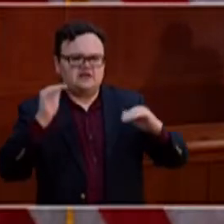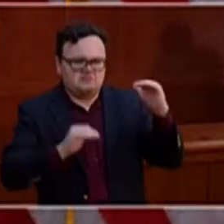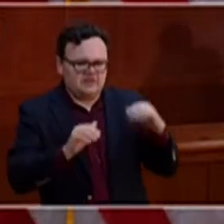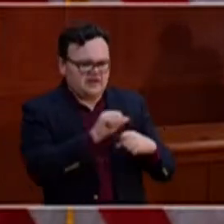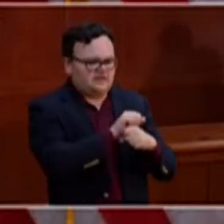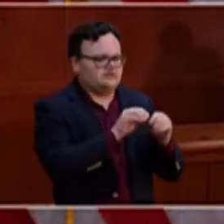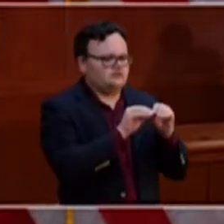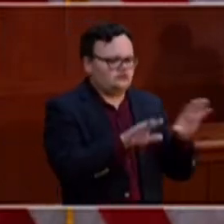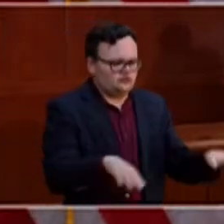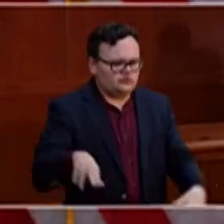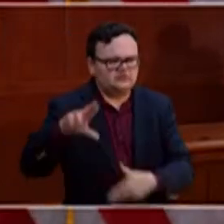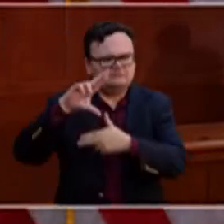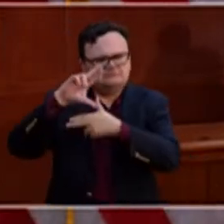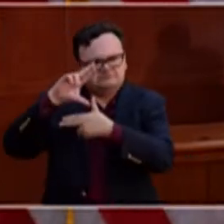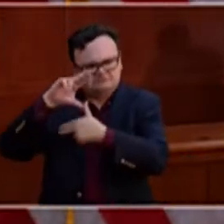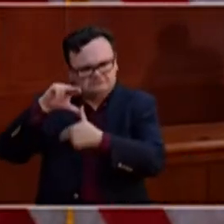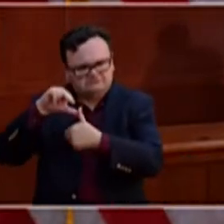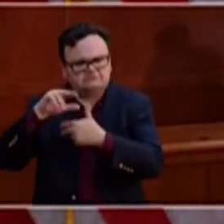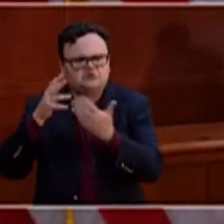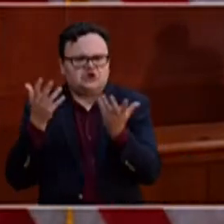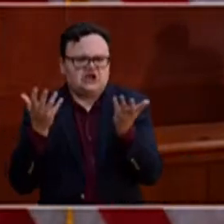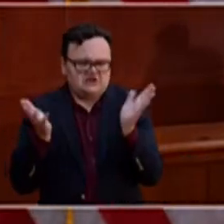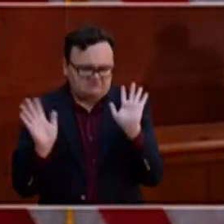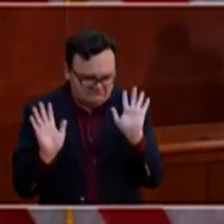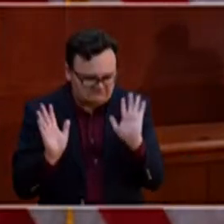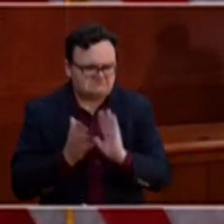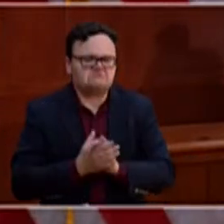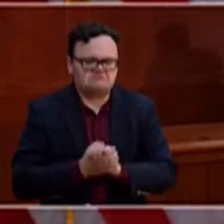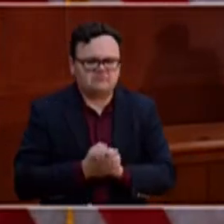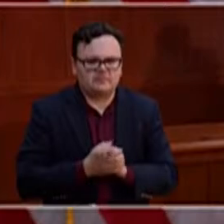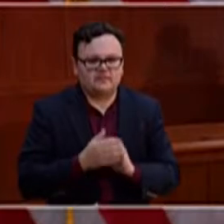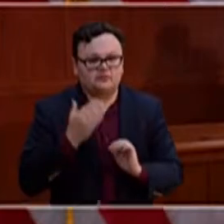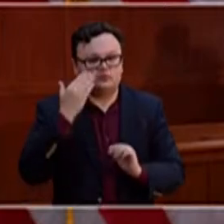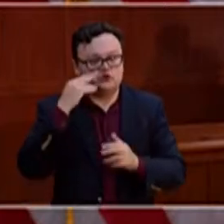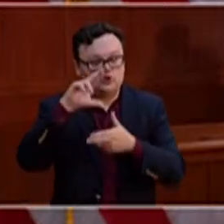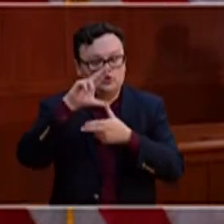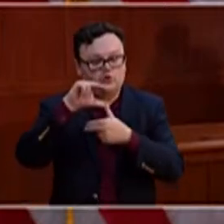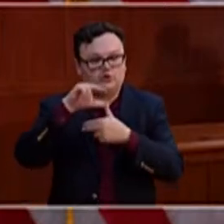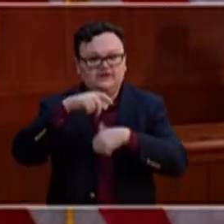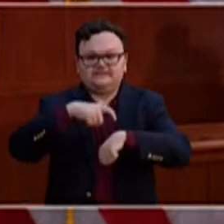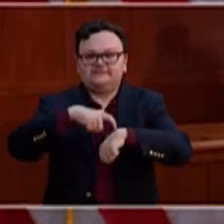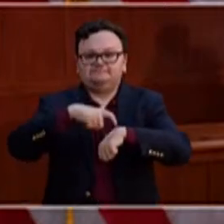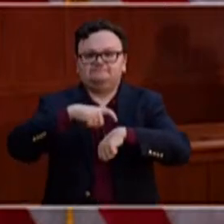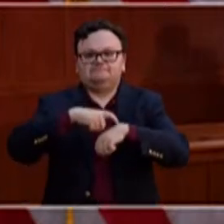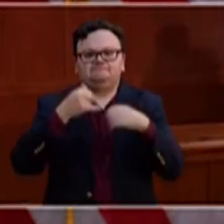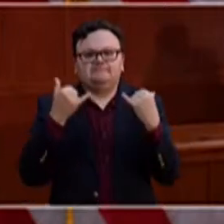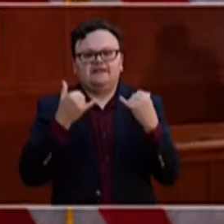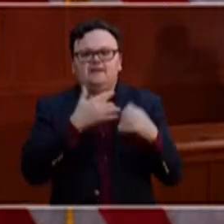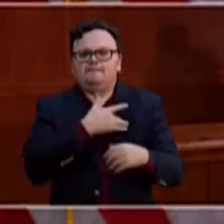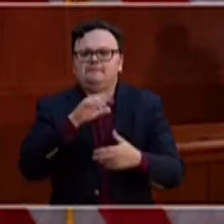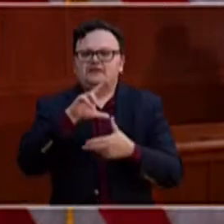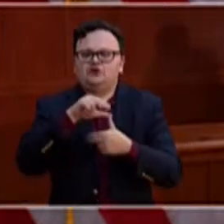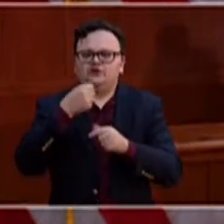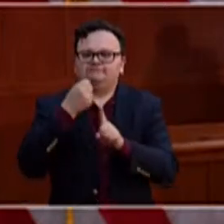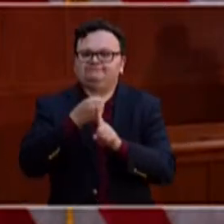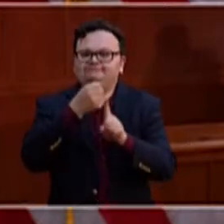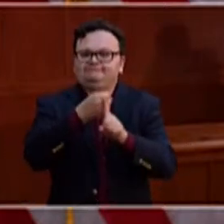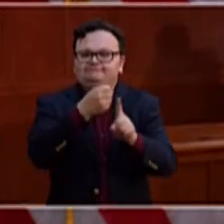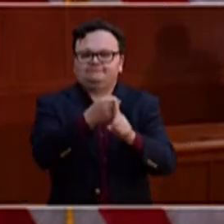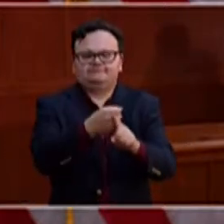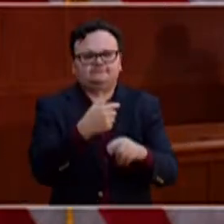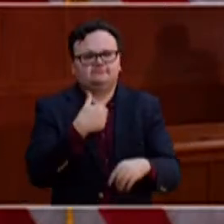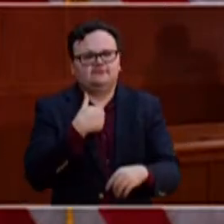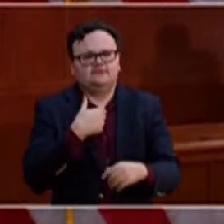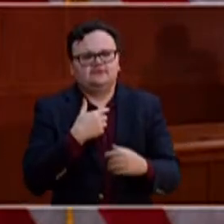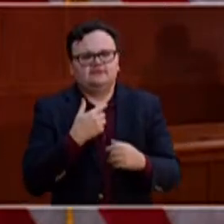accordingly, and they will continue to do it. And so we understand that in hurricane season, you got to be ready. Now, obviously, I would like another